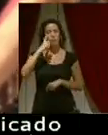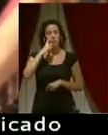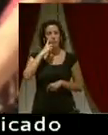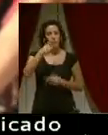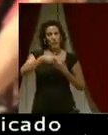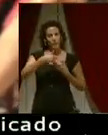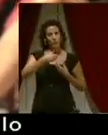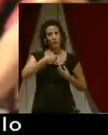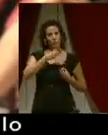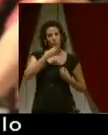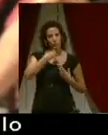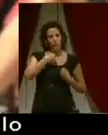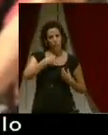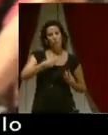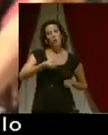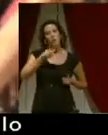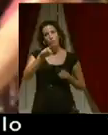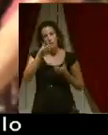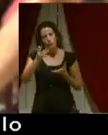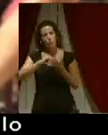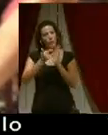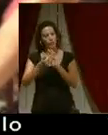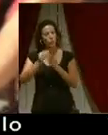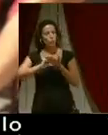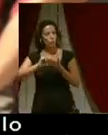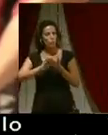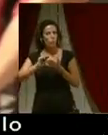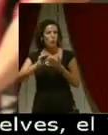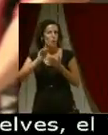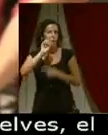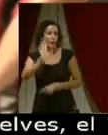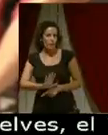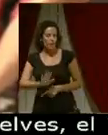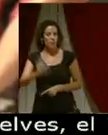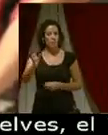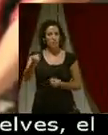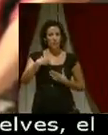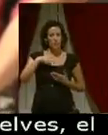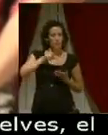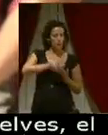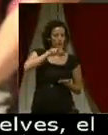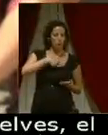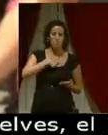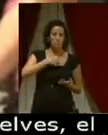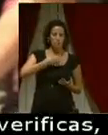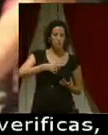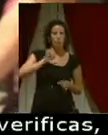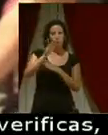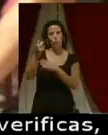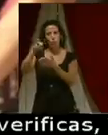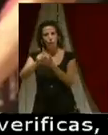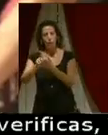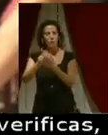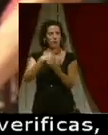the engineer traces it, he requests more information, you send it, then the engineer makes a parallel check, and